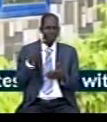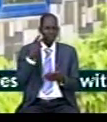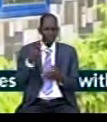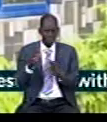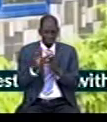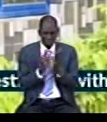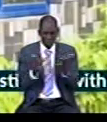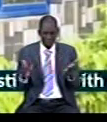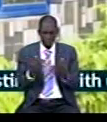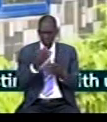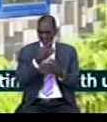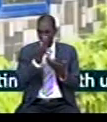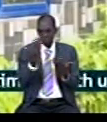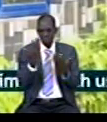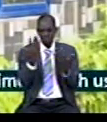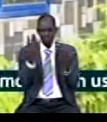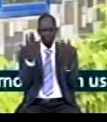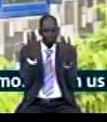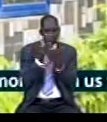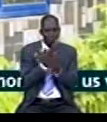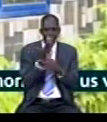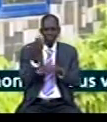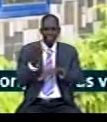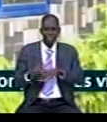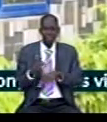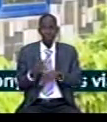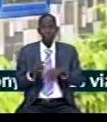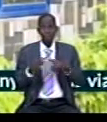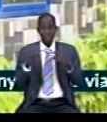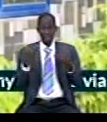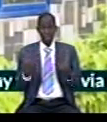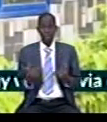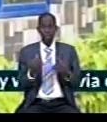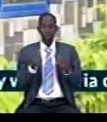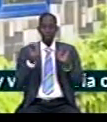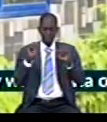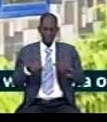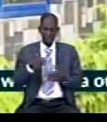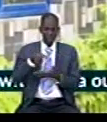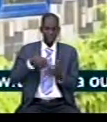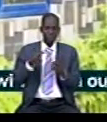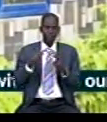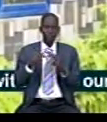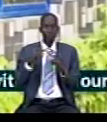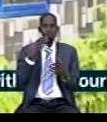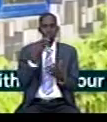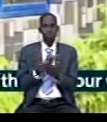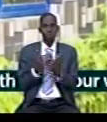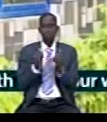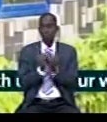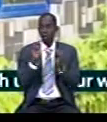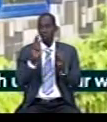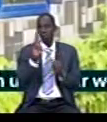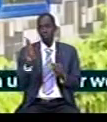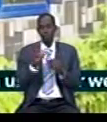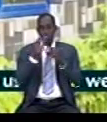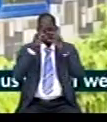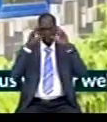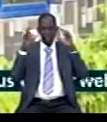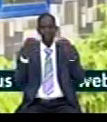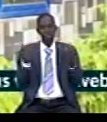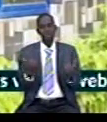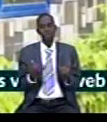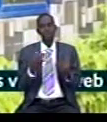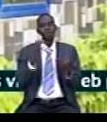cannot see any word, but now I can read very well. So that's why I want to thank God for